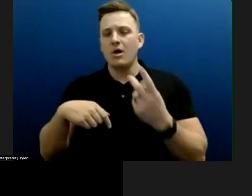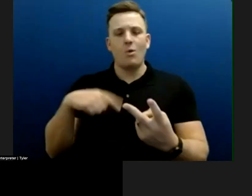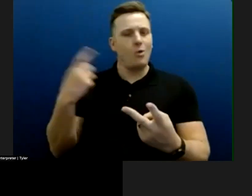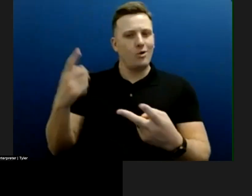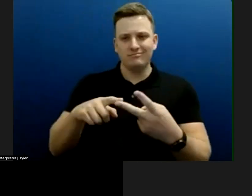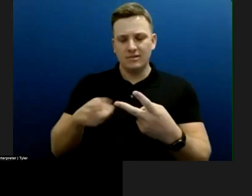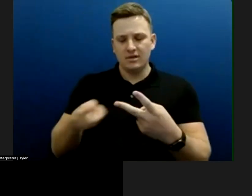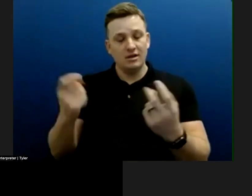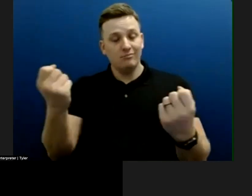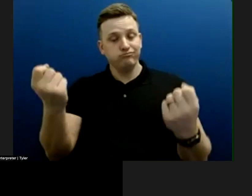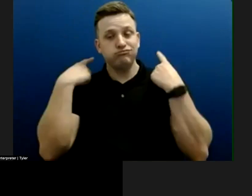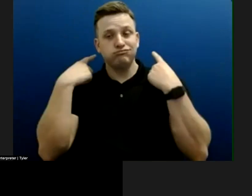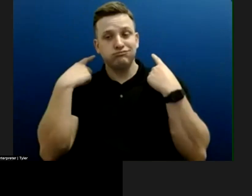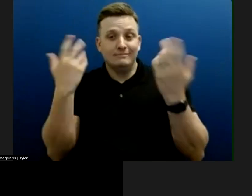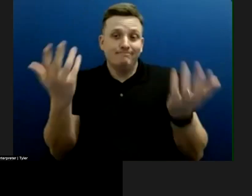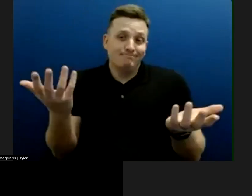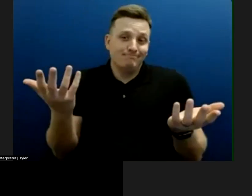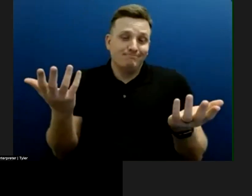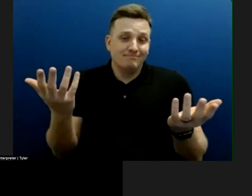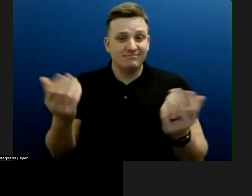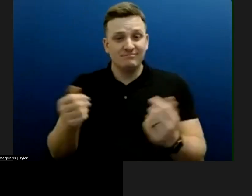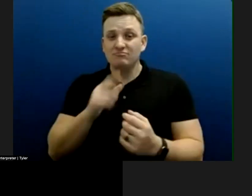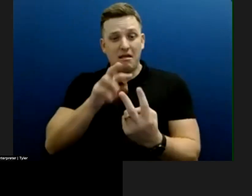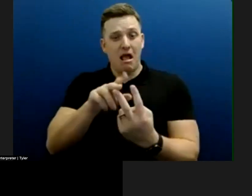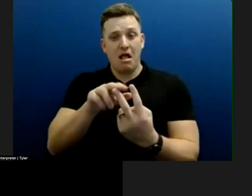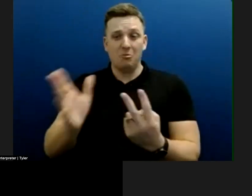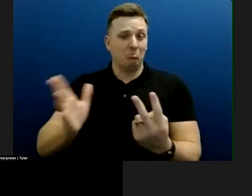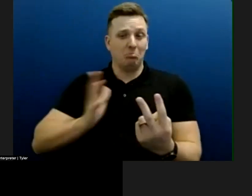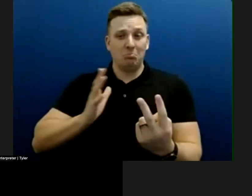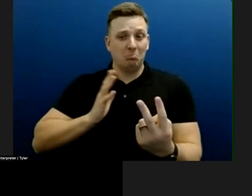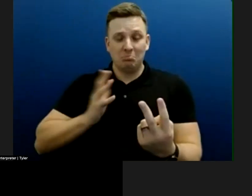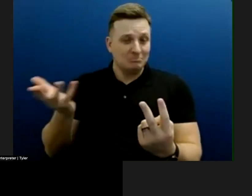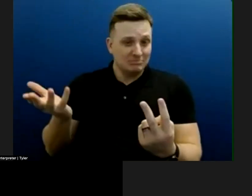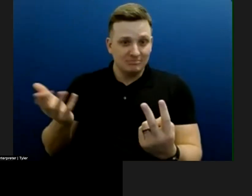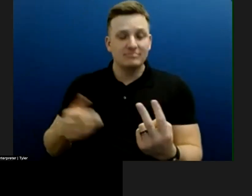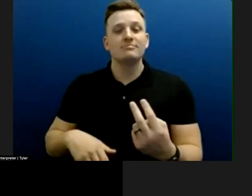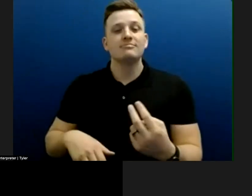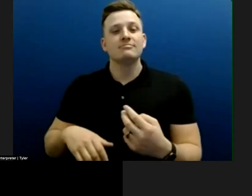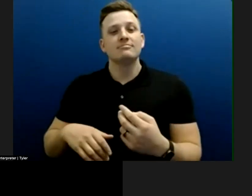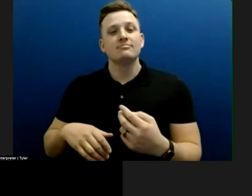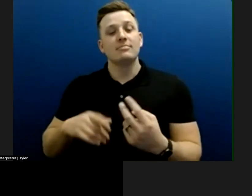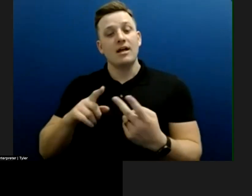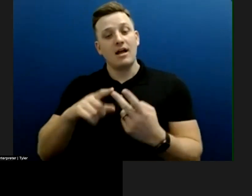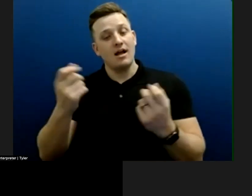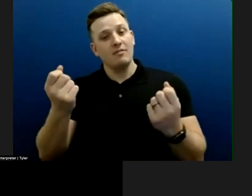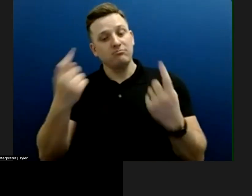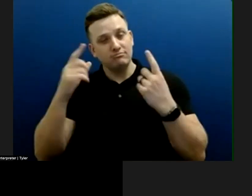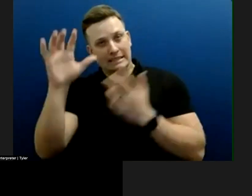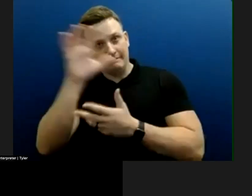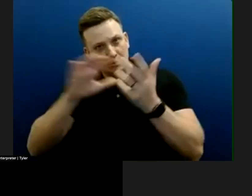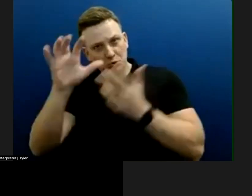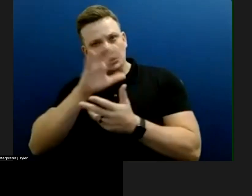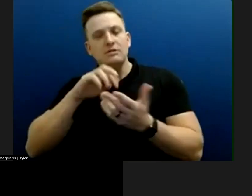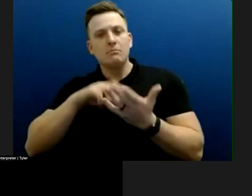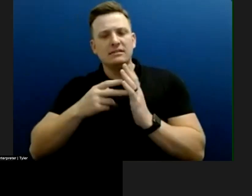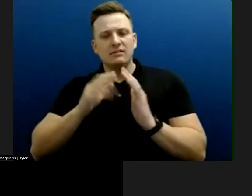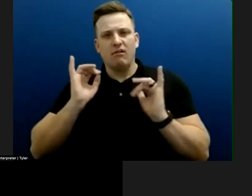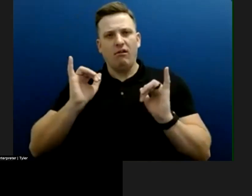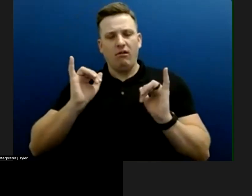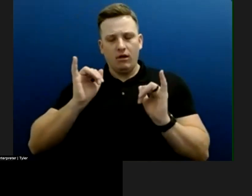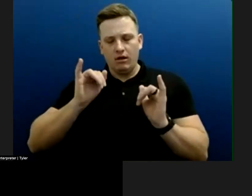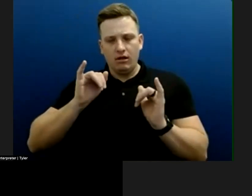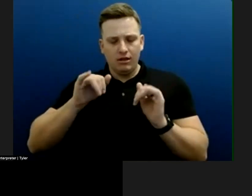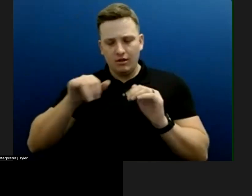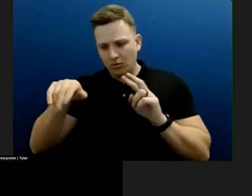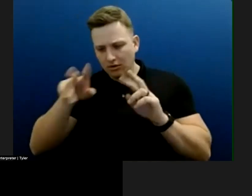everyone. And either of those would be really good, because in confusion, that's where learning happens. So that will be